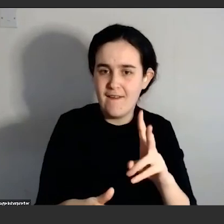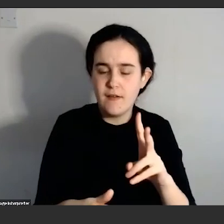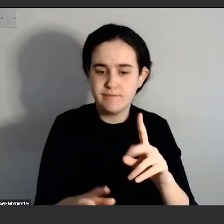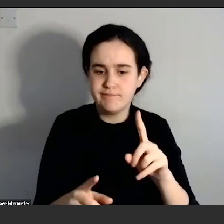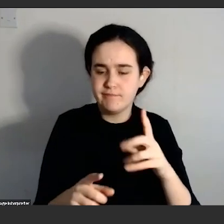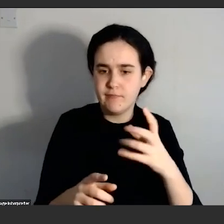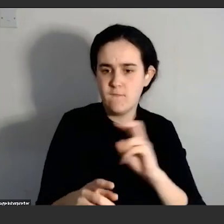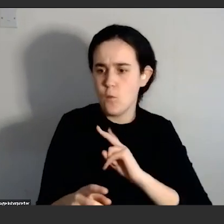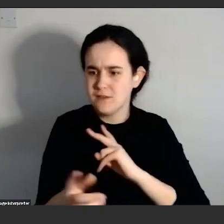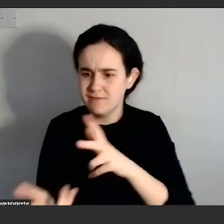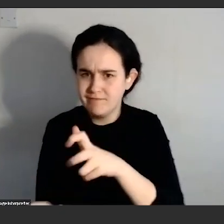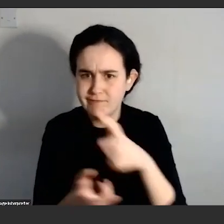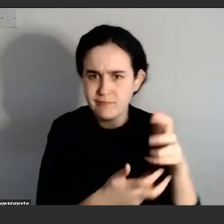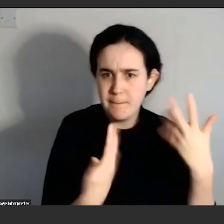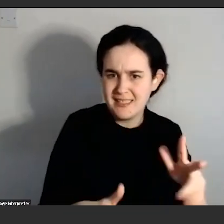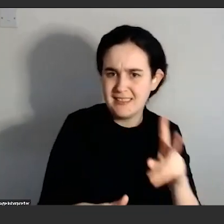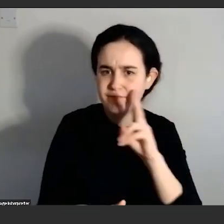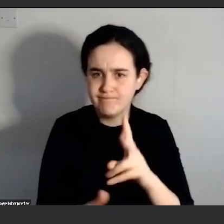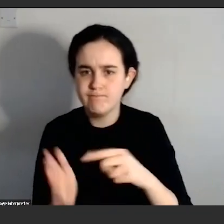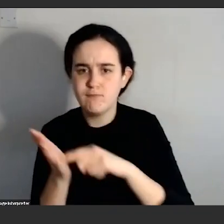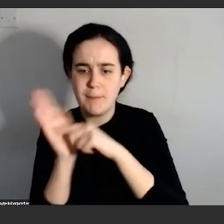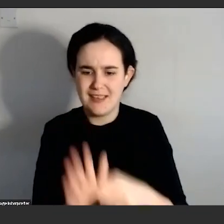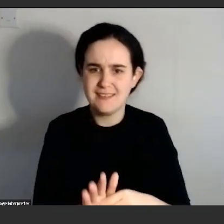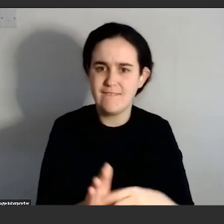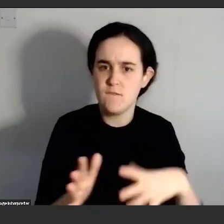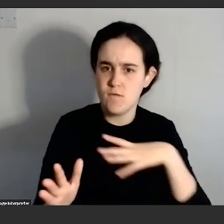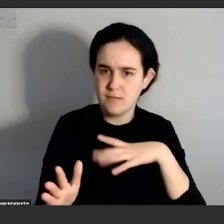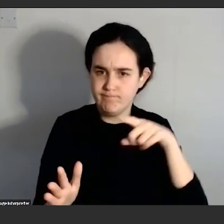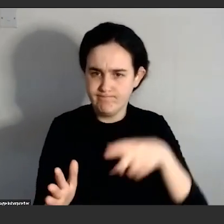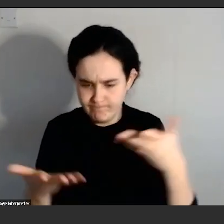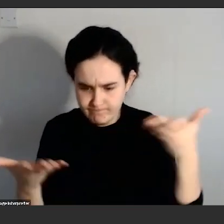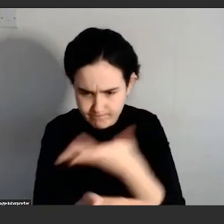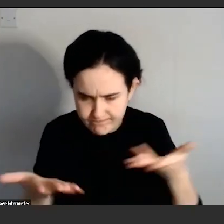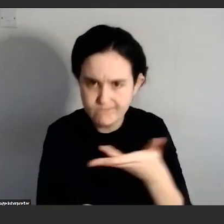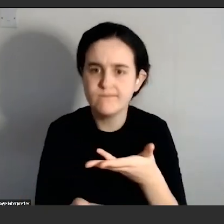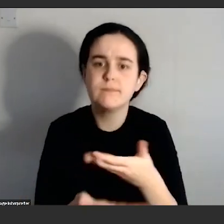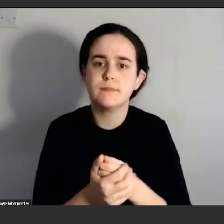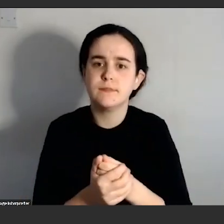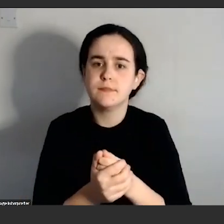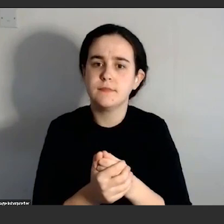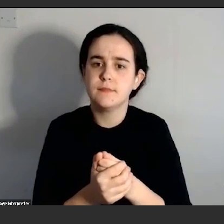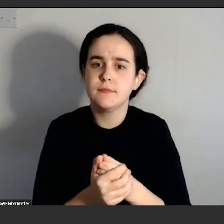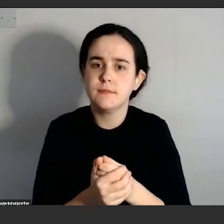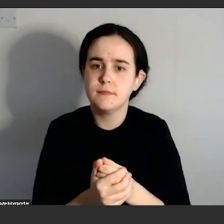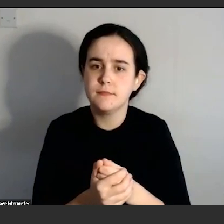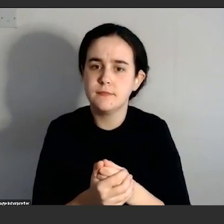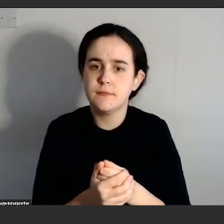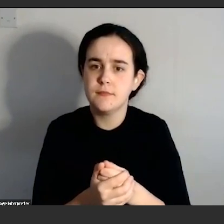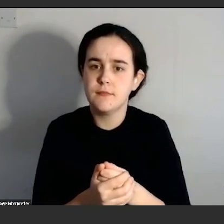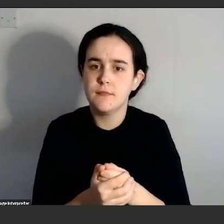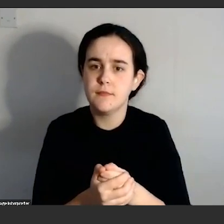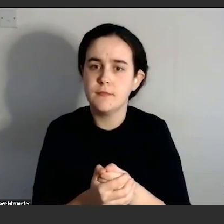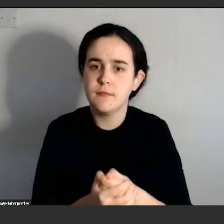which is a legally binding treaty. And this treaty has been signed by most countries. In fact, Ghana